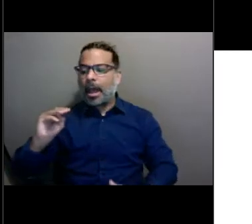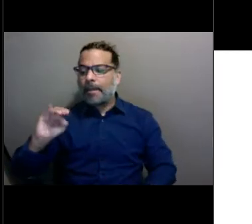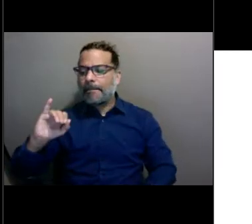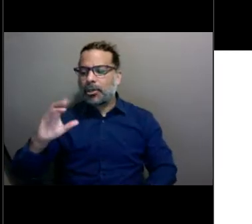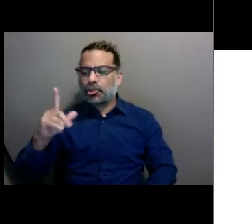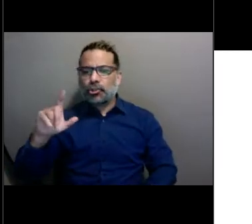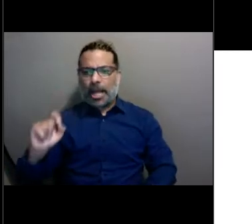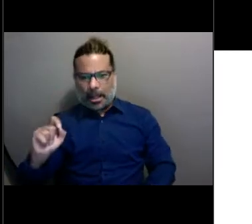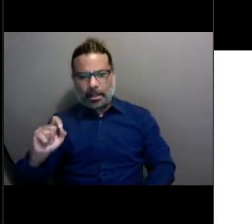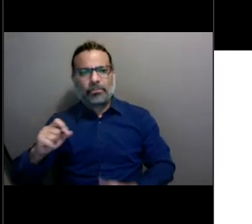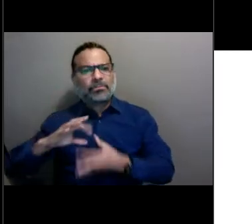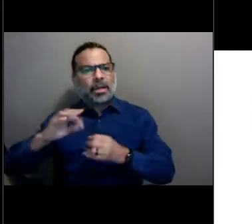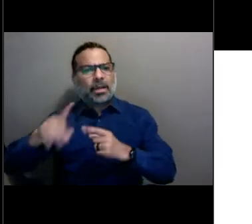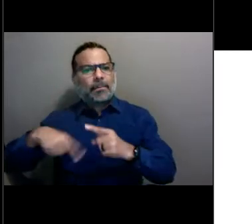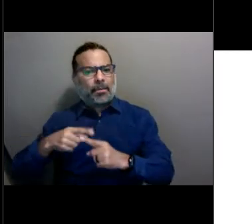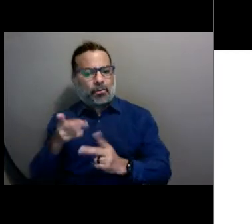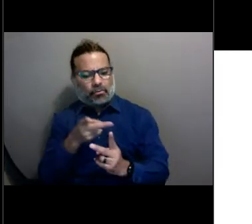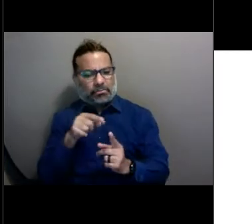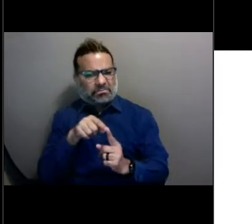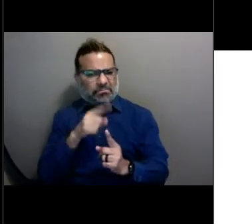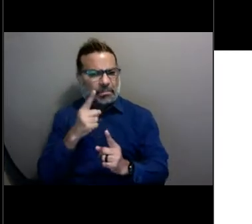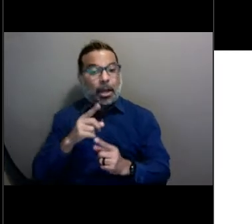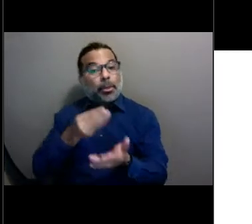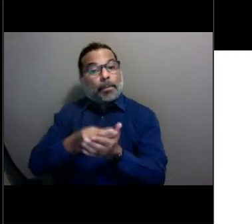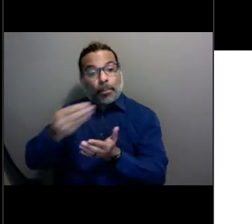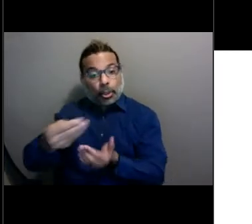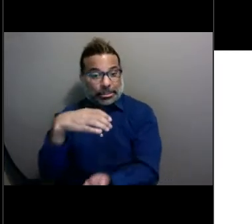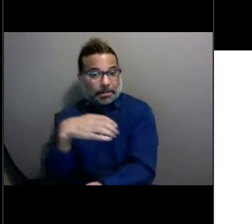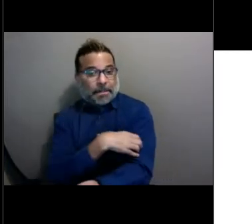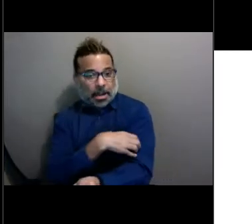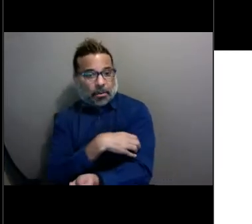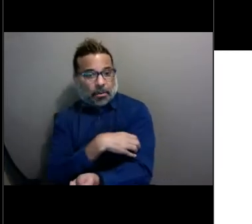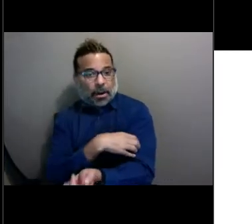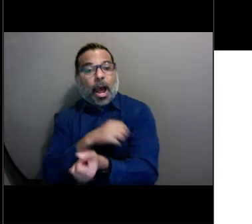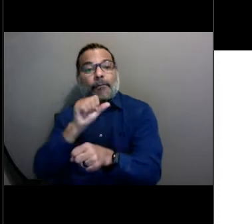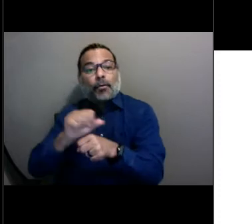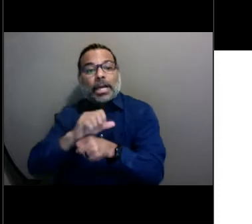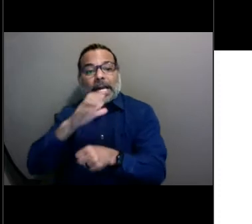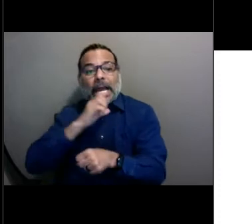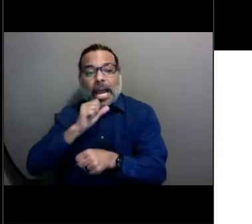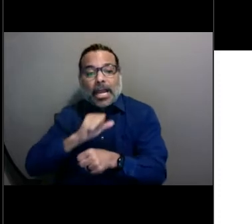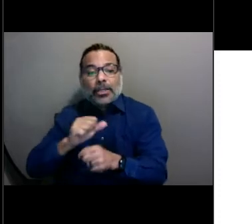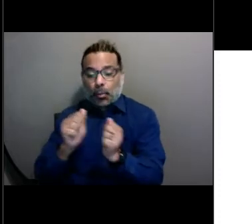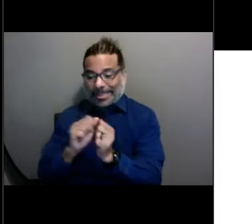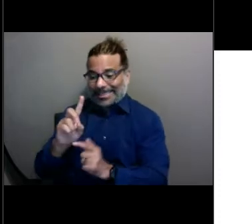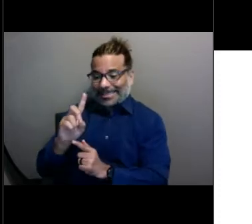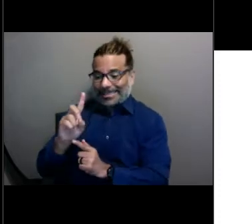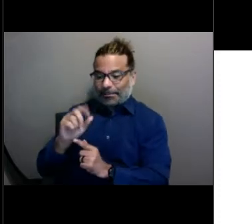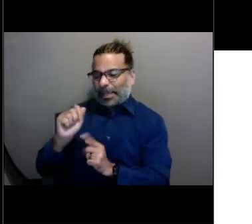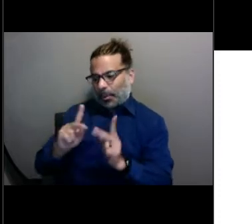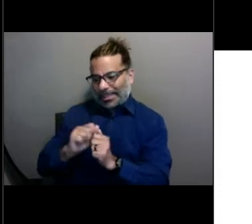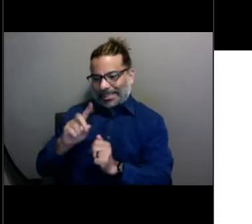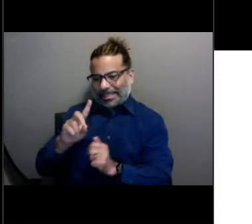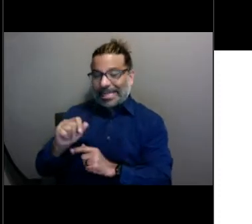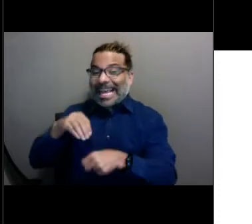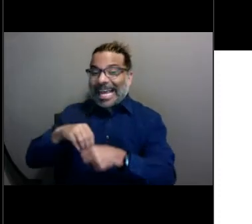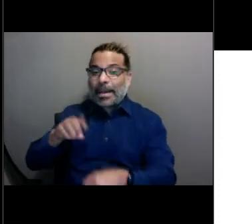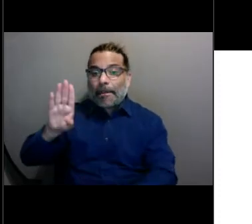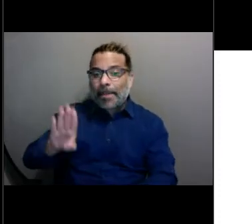about the findings for one of those briefs, the purchasing power of working age adults with disabilities in Boston and other